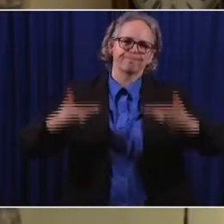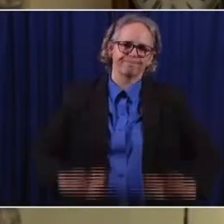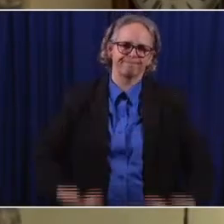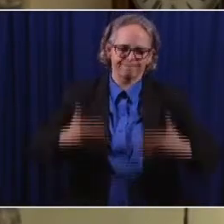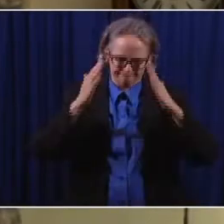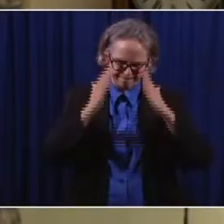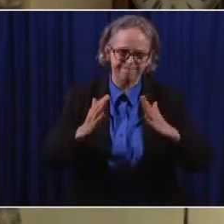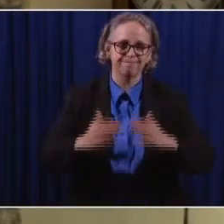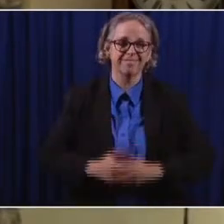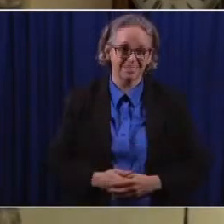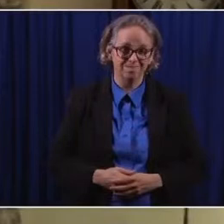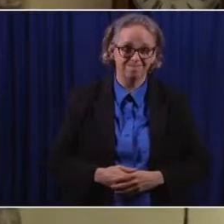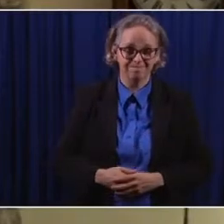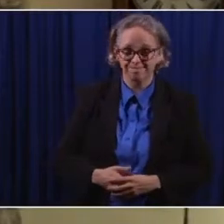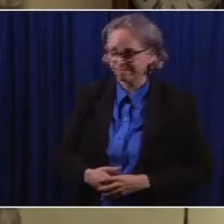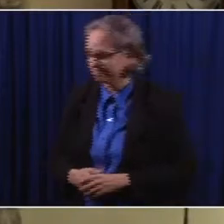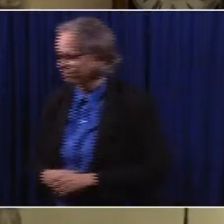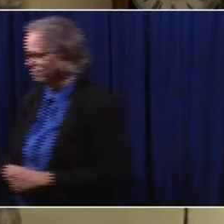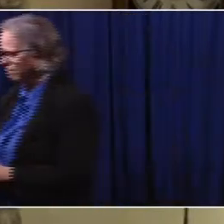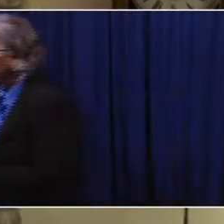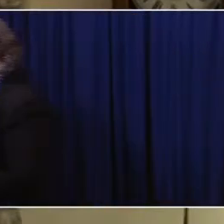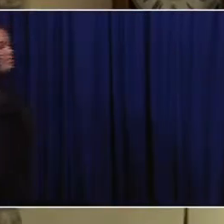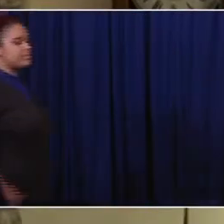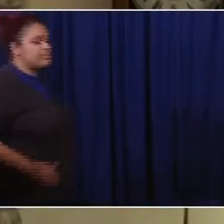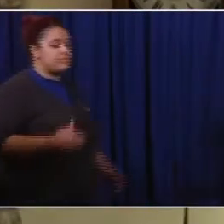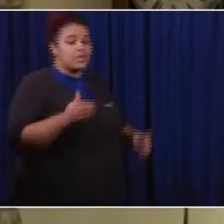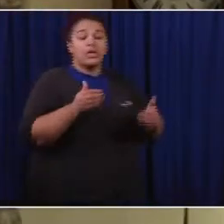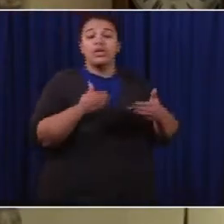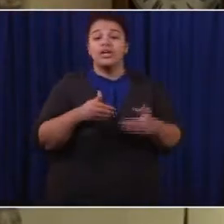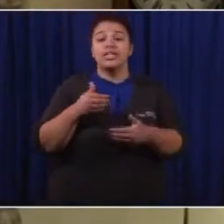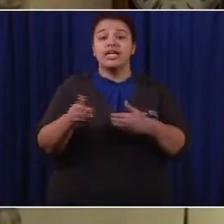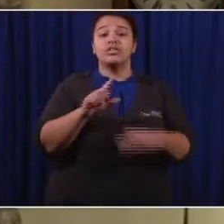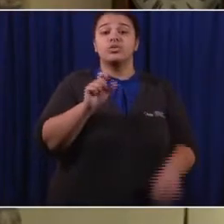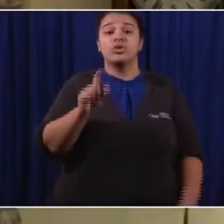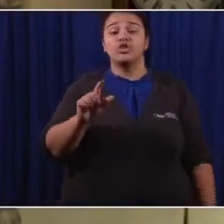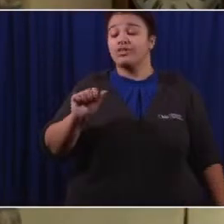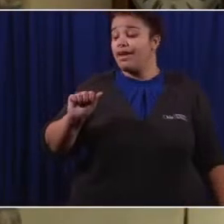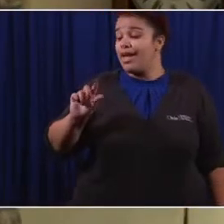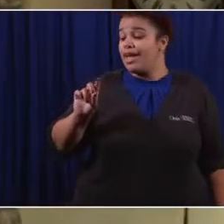Next question is from Adrian Robbins at WCMH in Columbus.